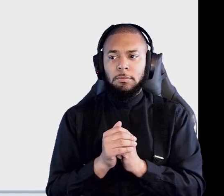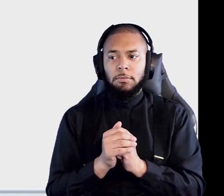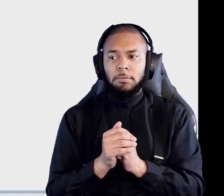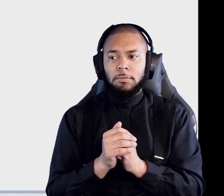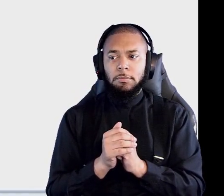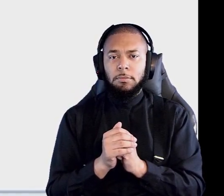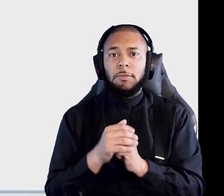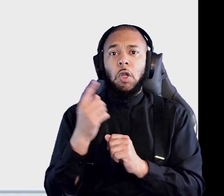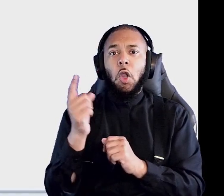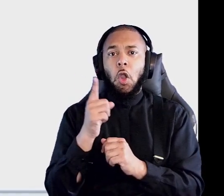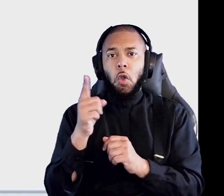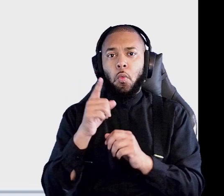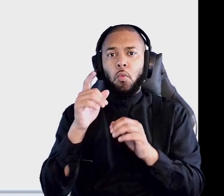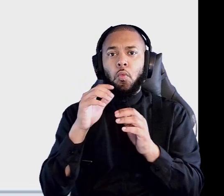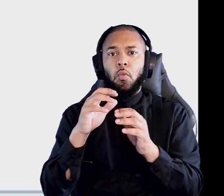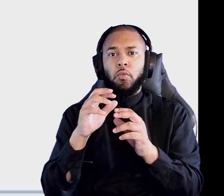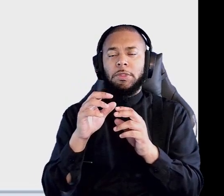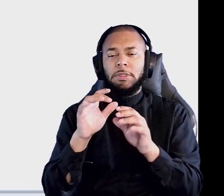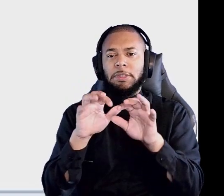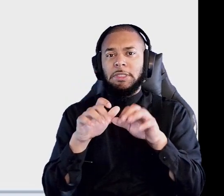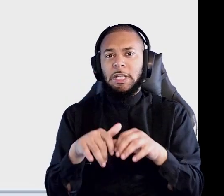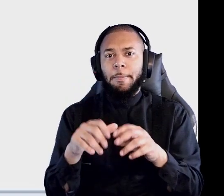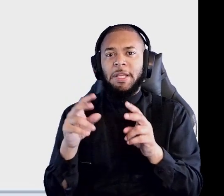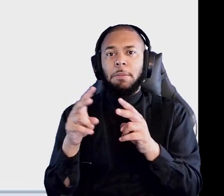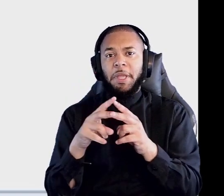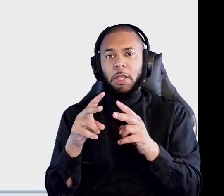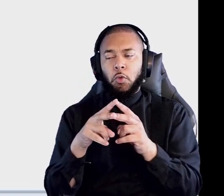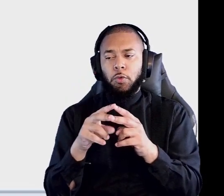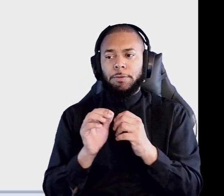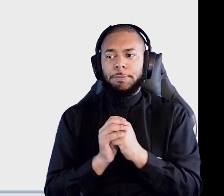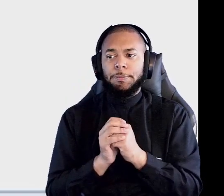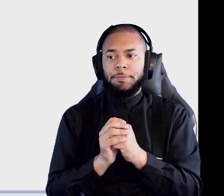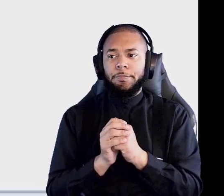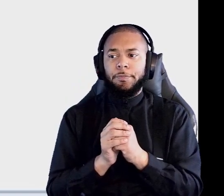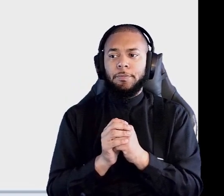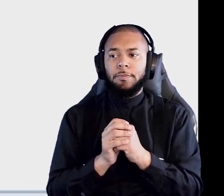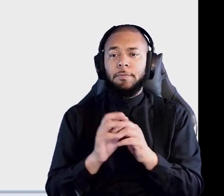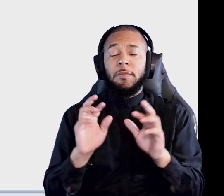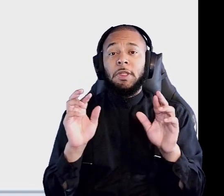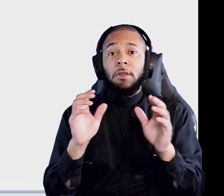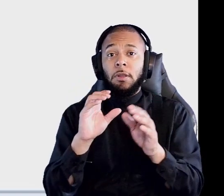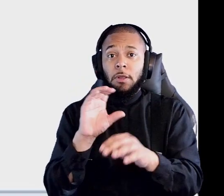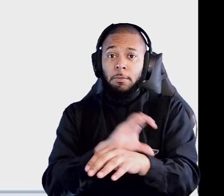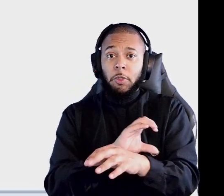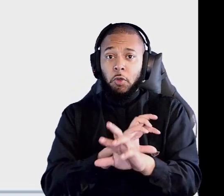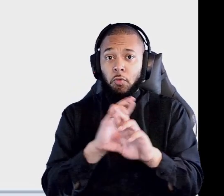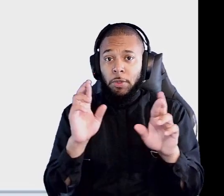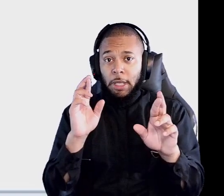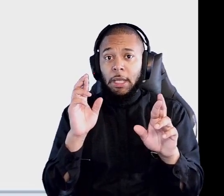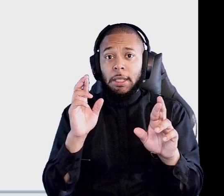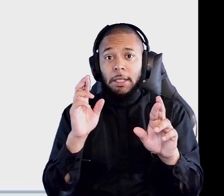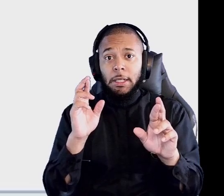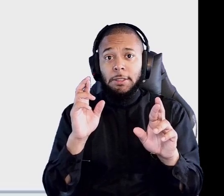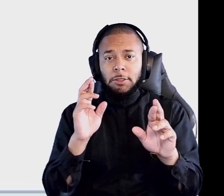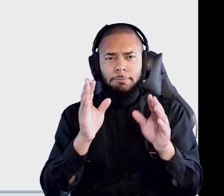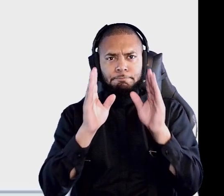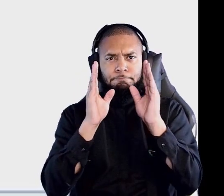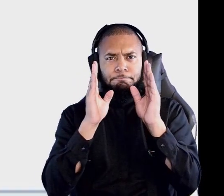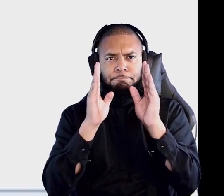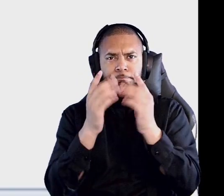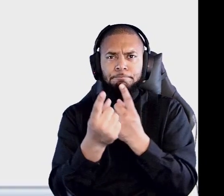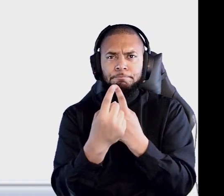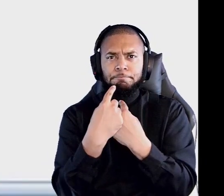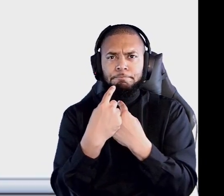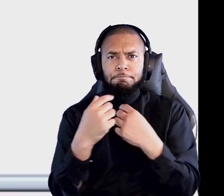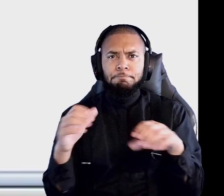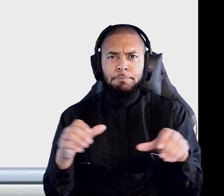pair. Now my computer is ready to take some commands in this area.